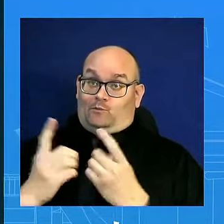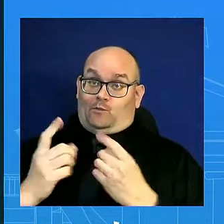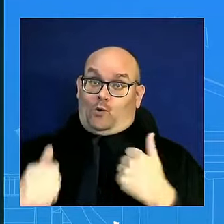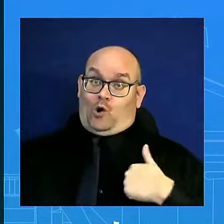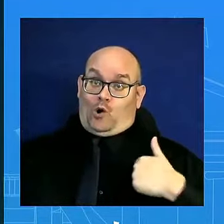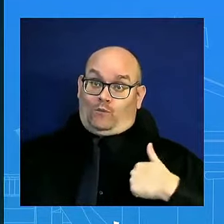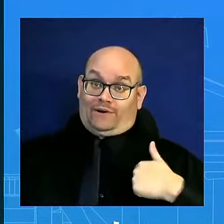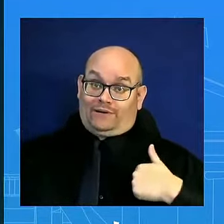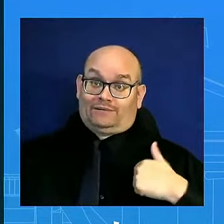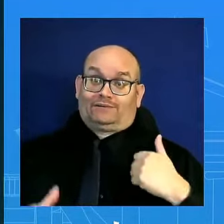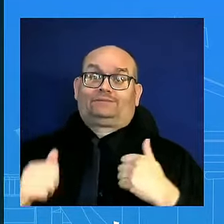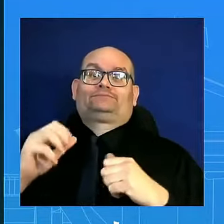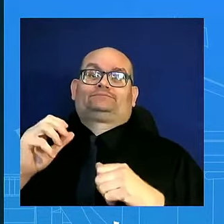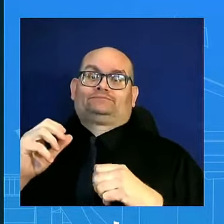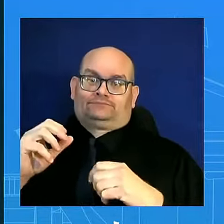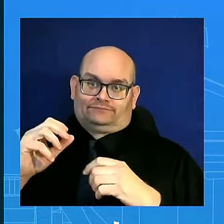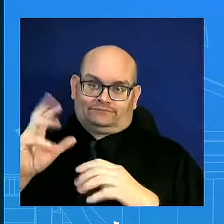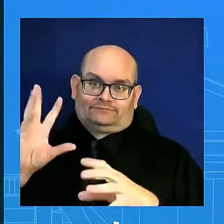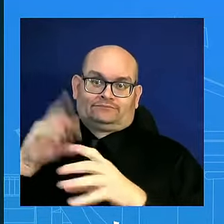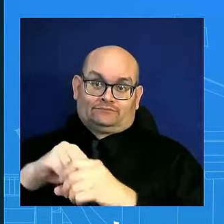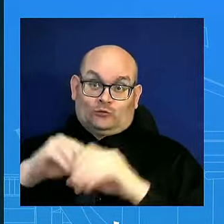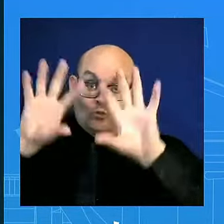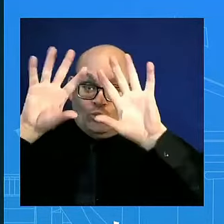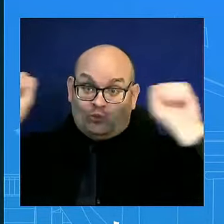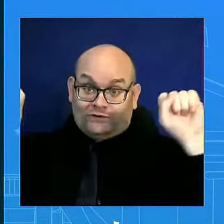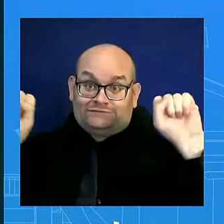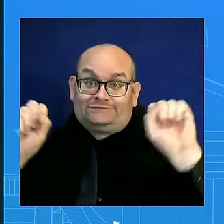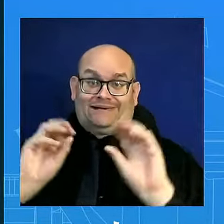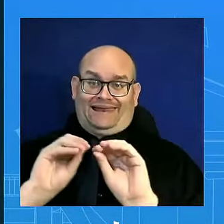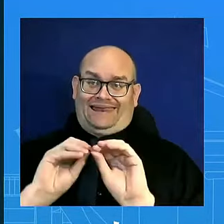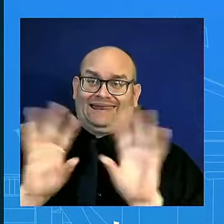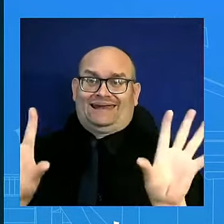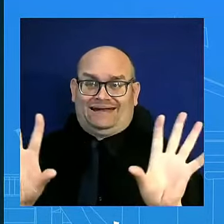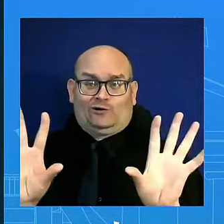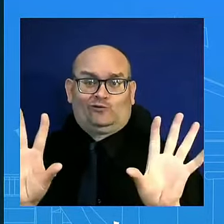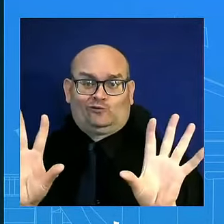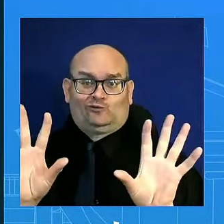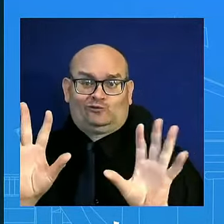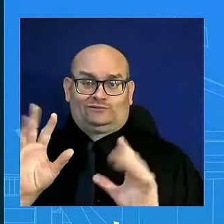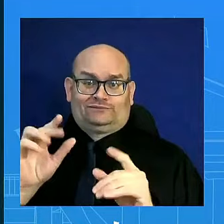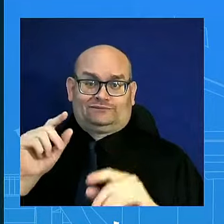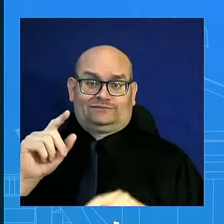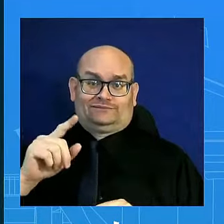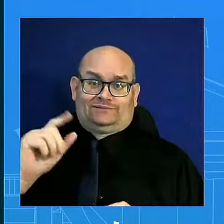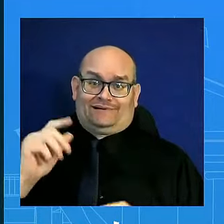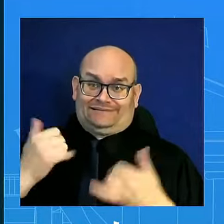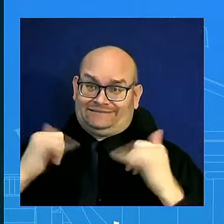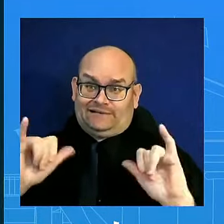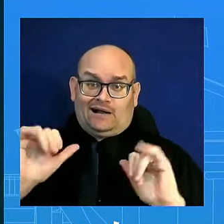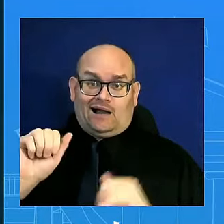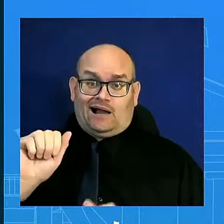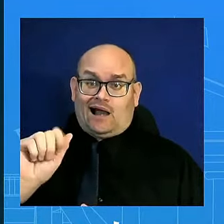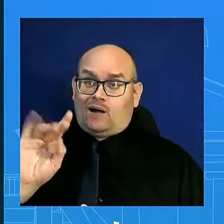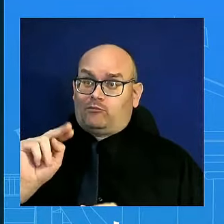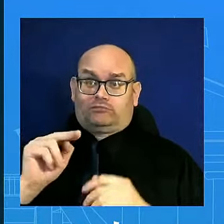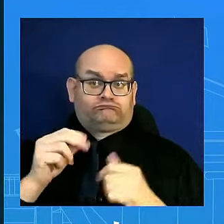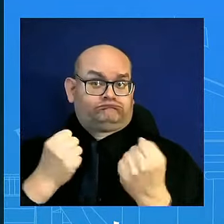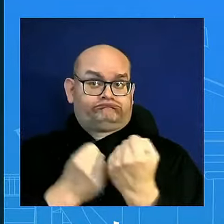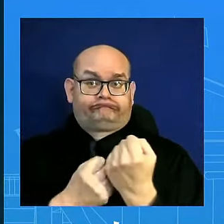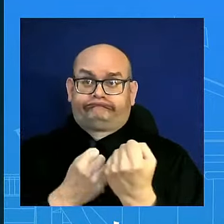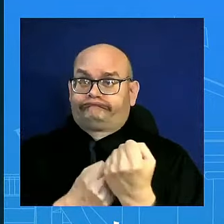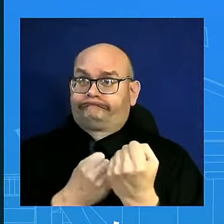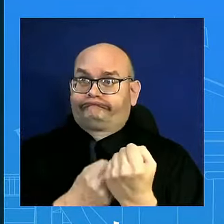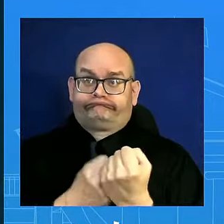President made clear when he visited Maui that this administration will continue to do everything that it can to make sure that people get back on its